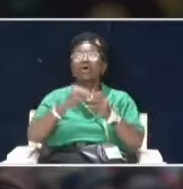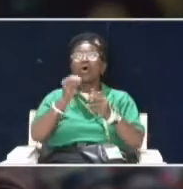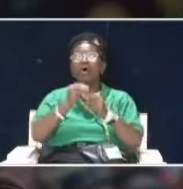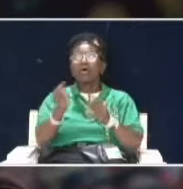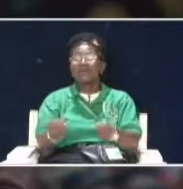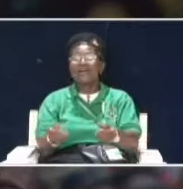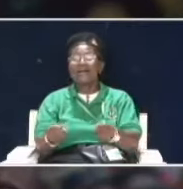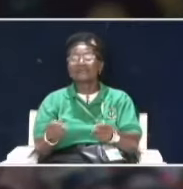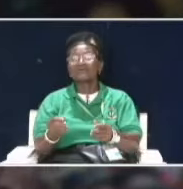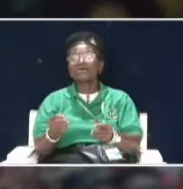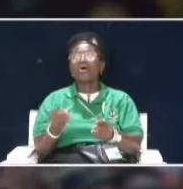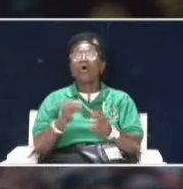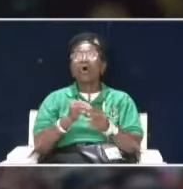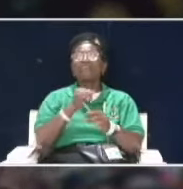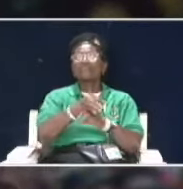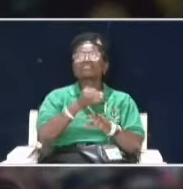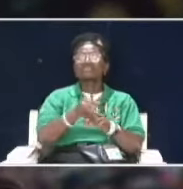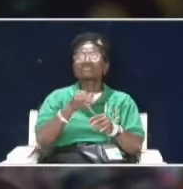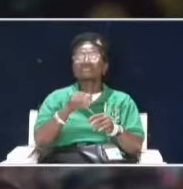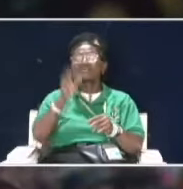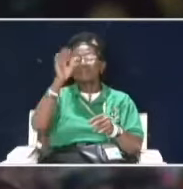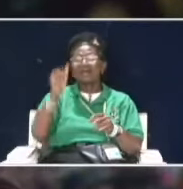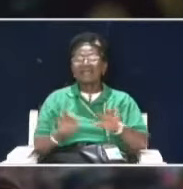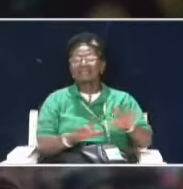forces by sea.